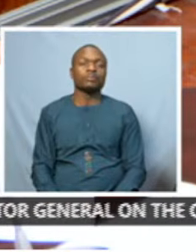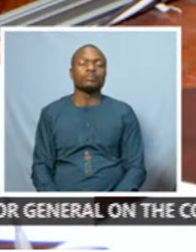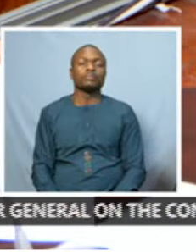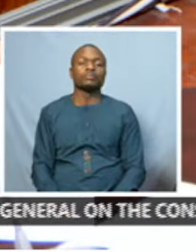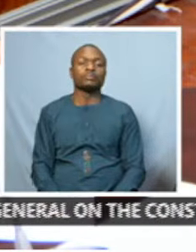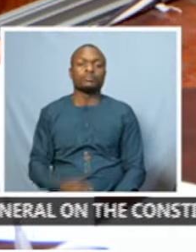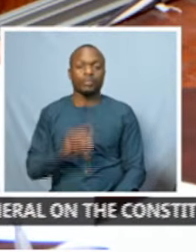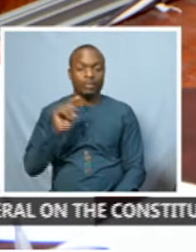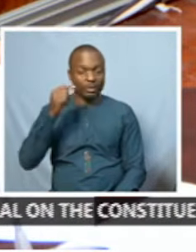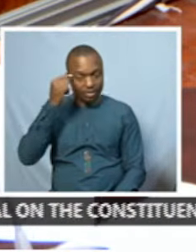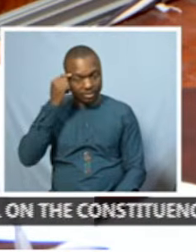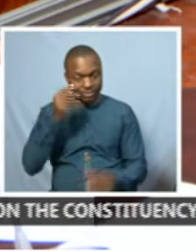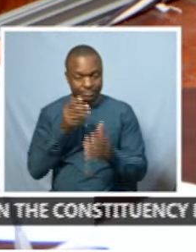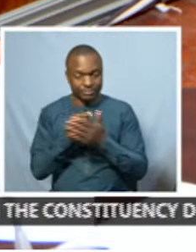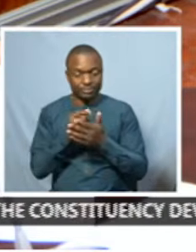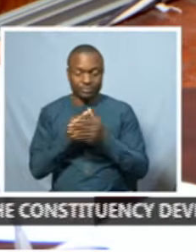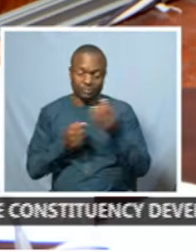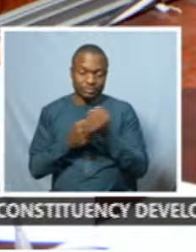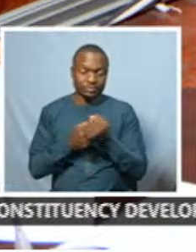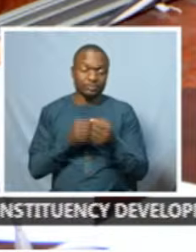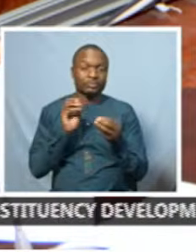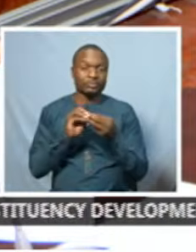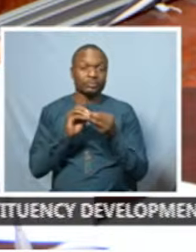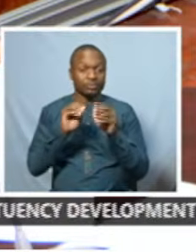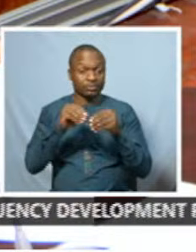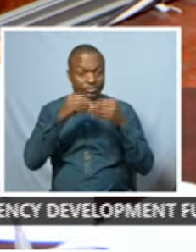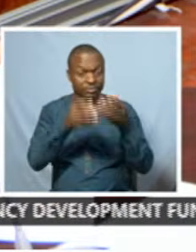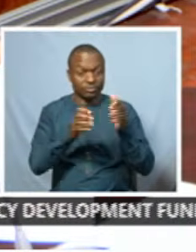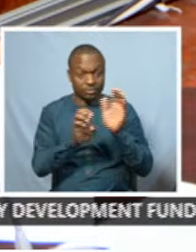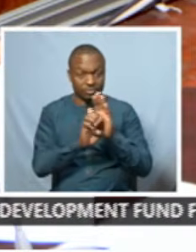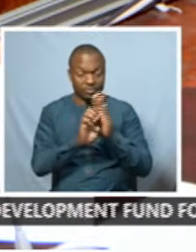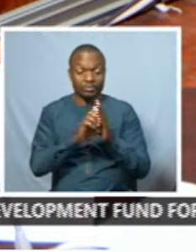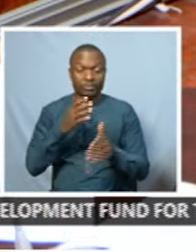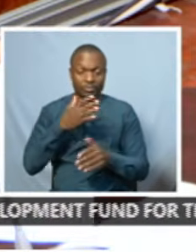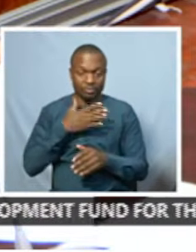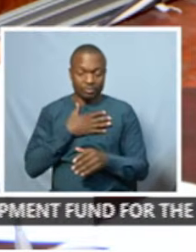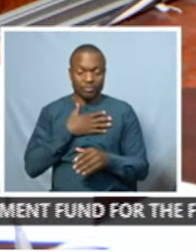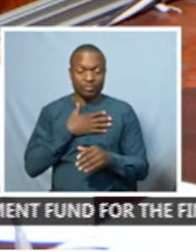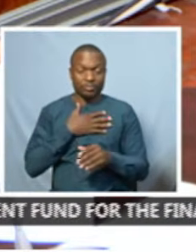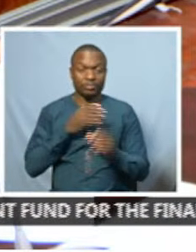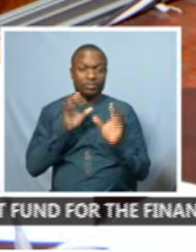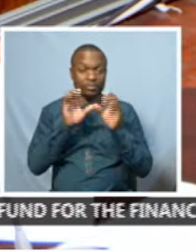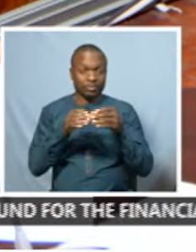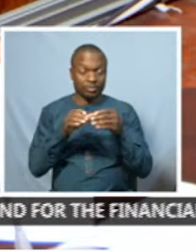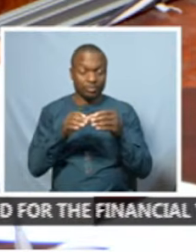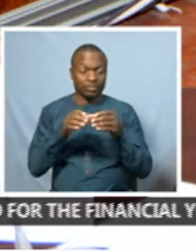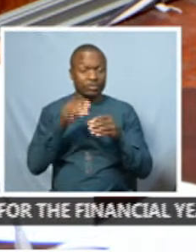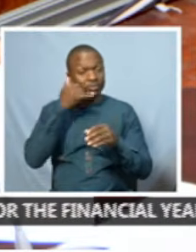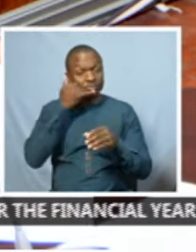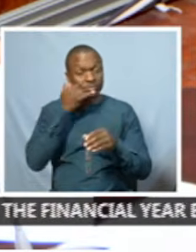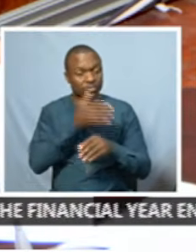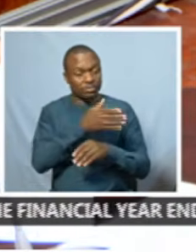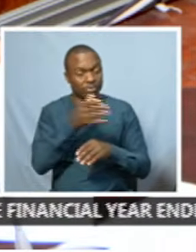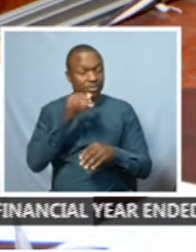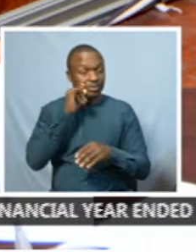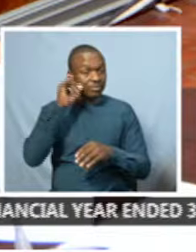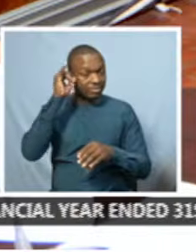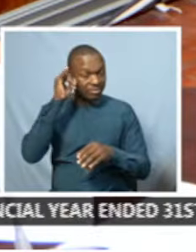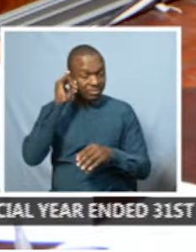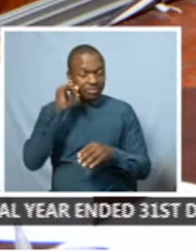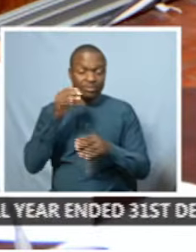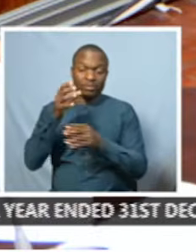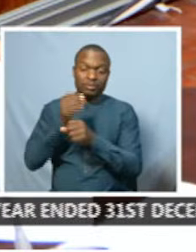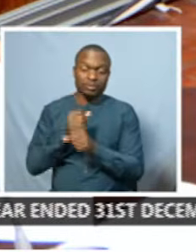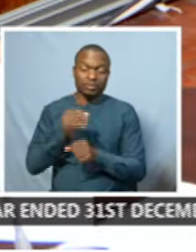the government funds more. I can give you an example of my own council. You can call them. By yesterday, they only